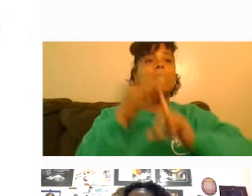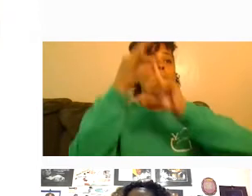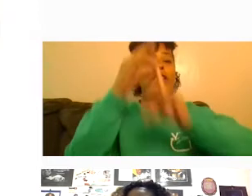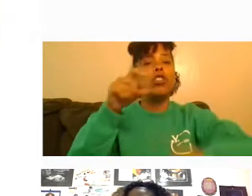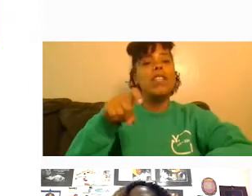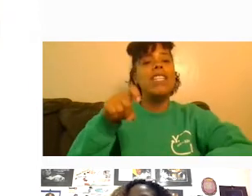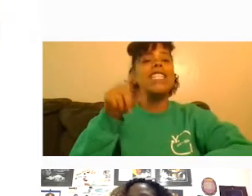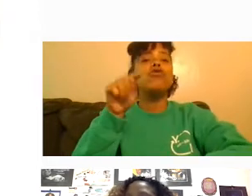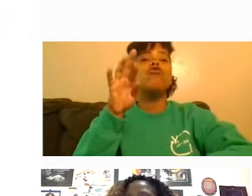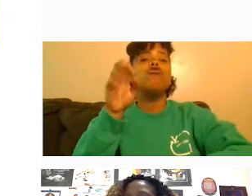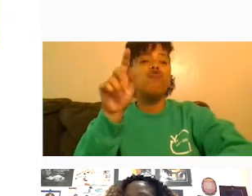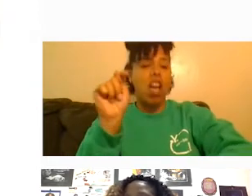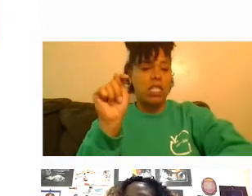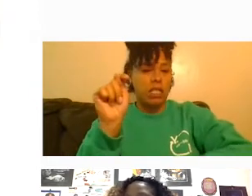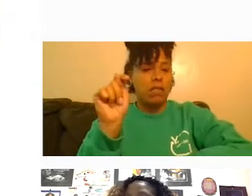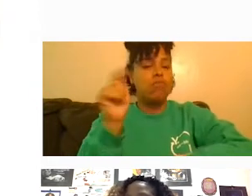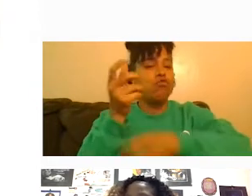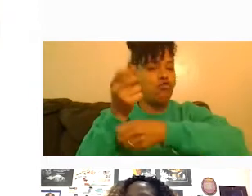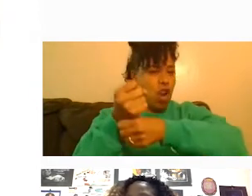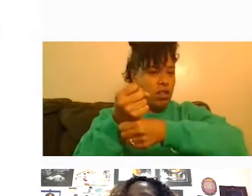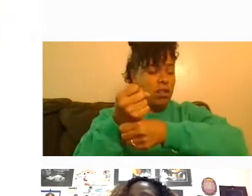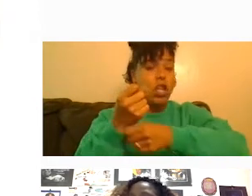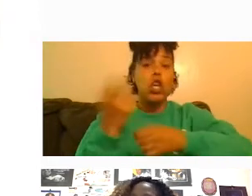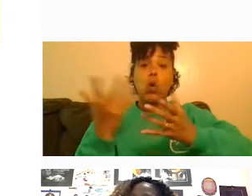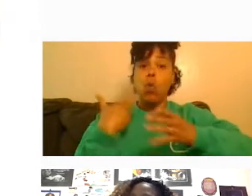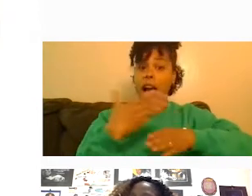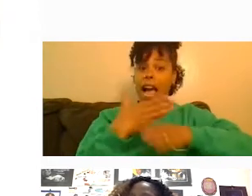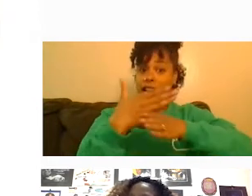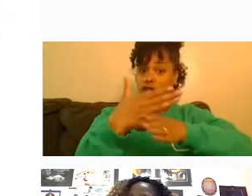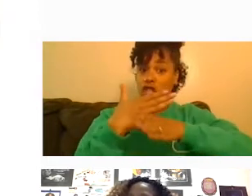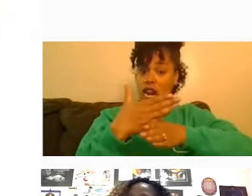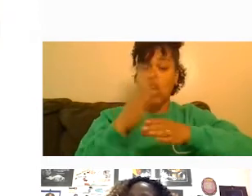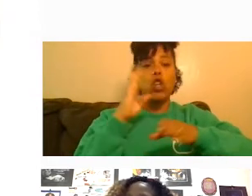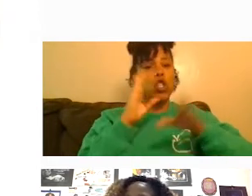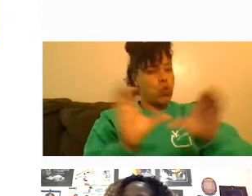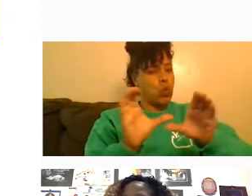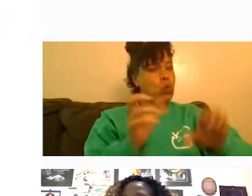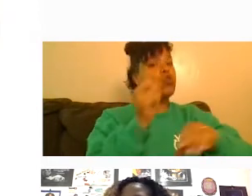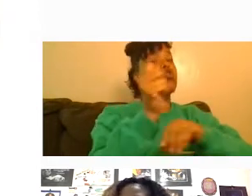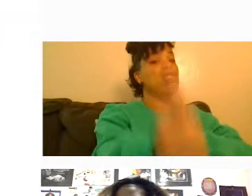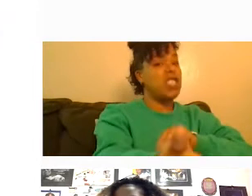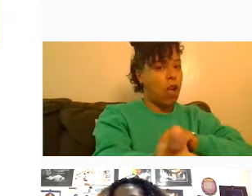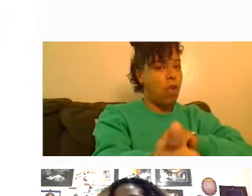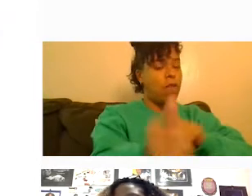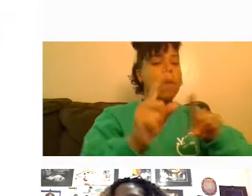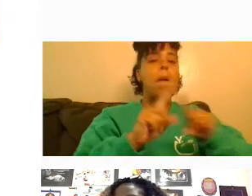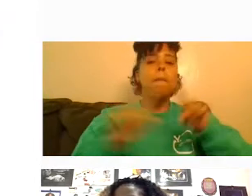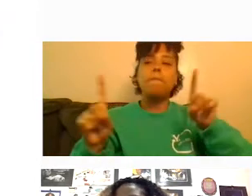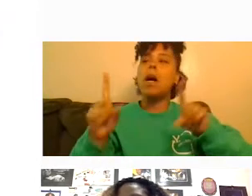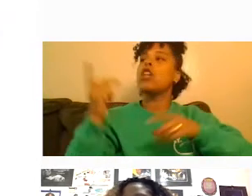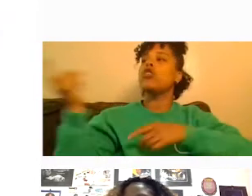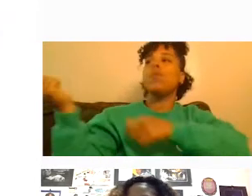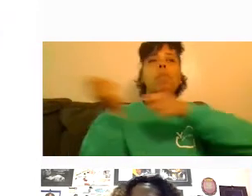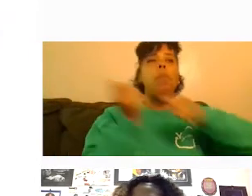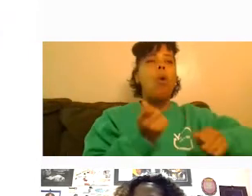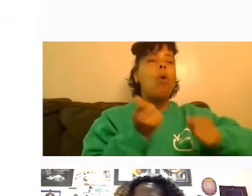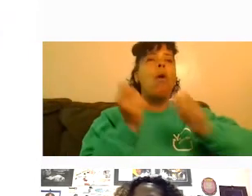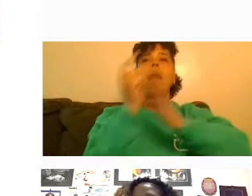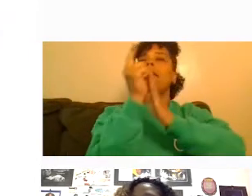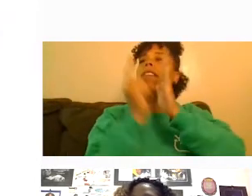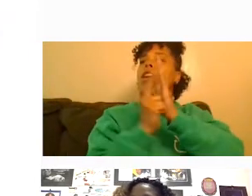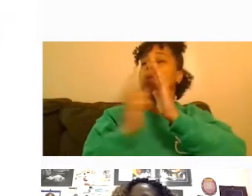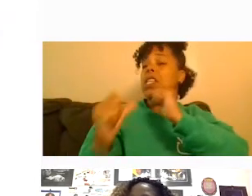with you, you do on your own, but then you have a legal professional, generally a lawyer or an